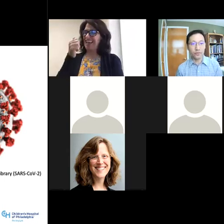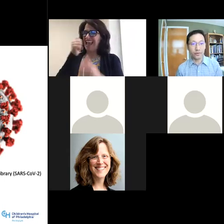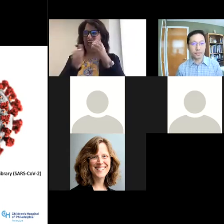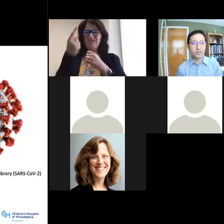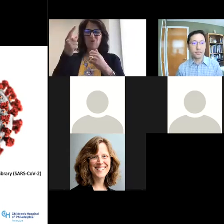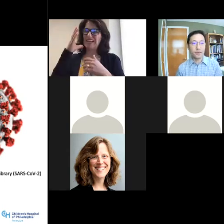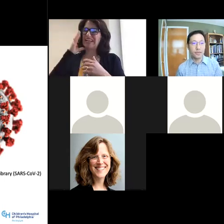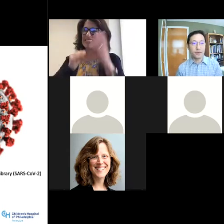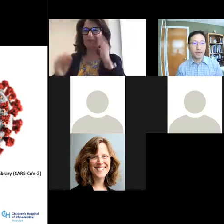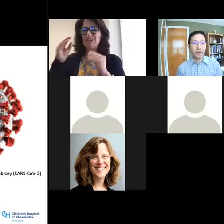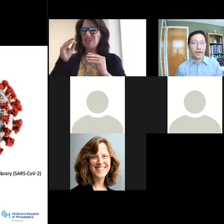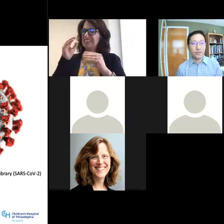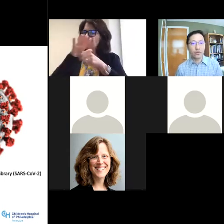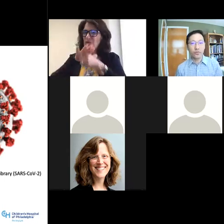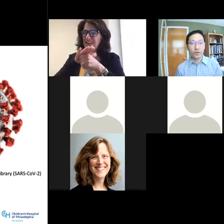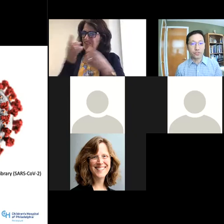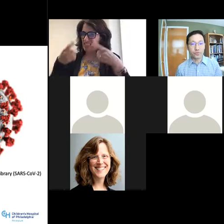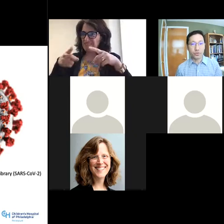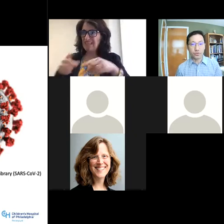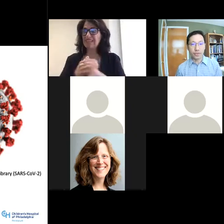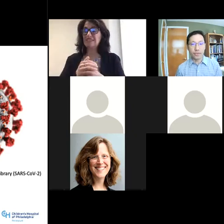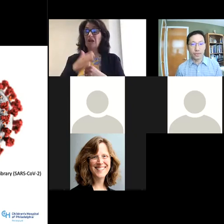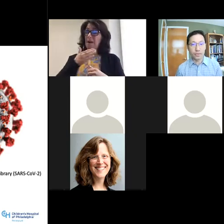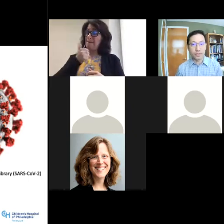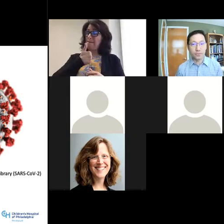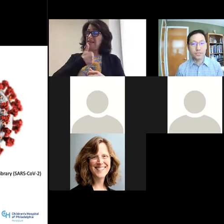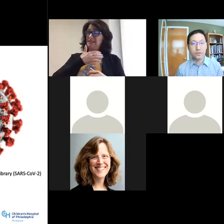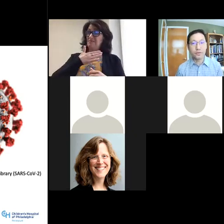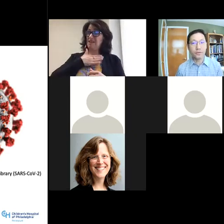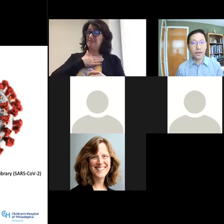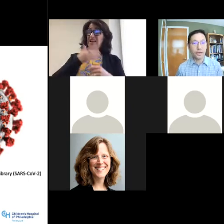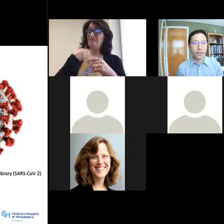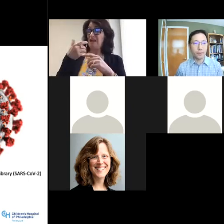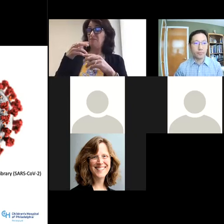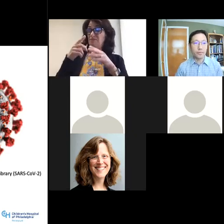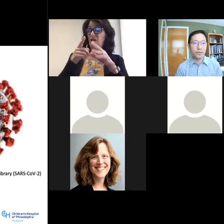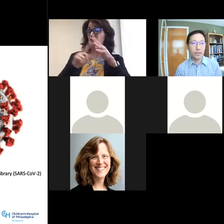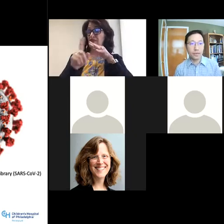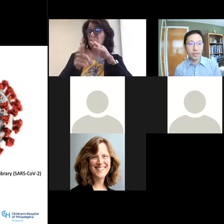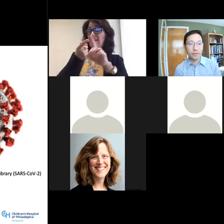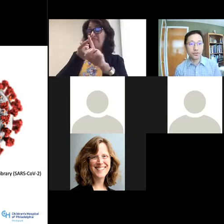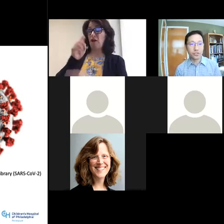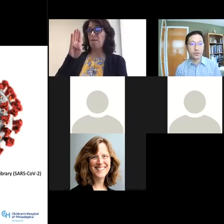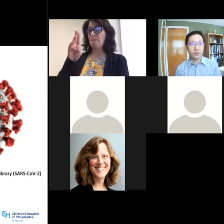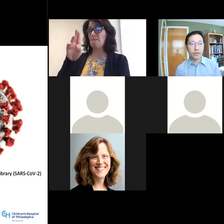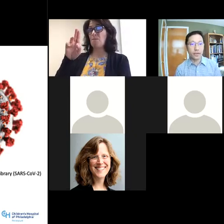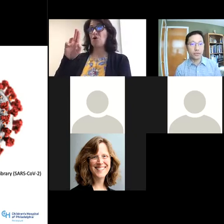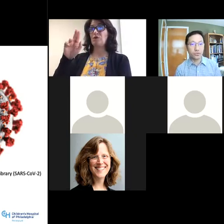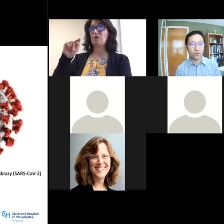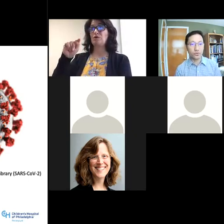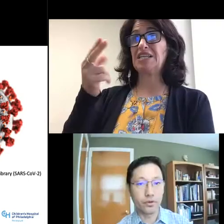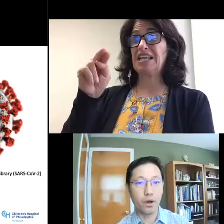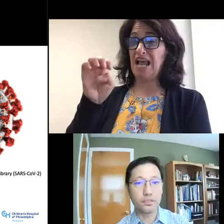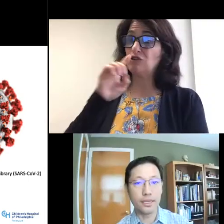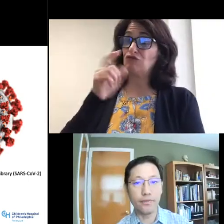stressful events. I'm a former refugee from Bhutan and I live in Pittsburgh. I am a mental health first aid trainer and I also